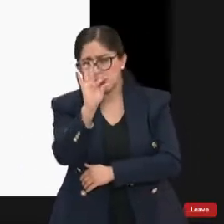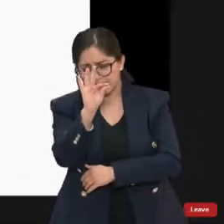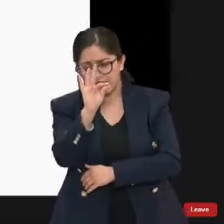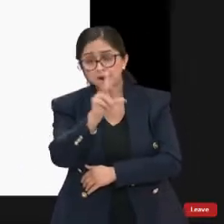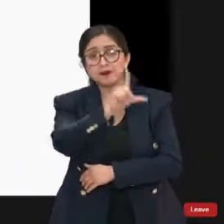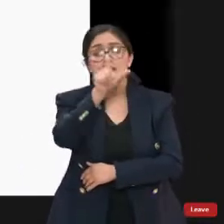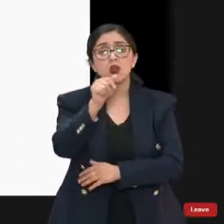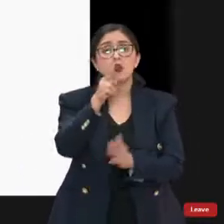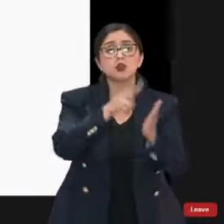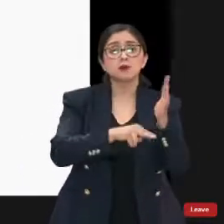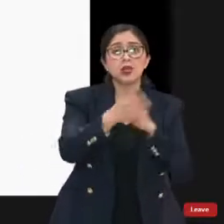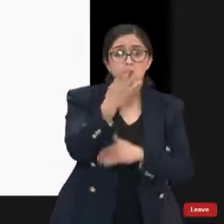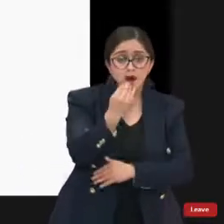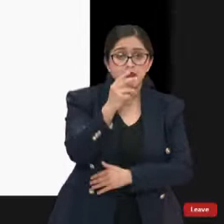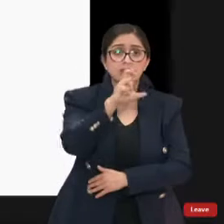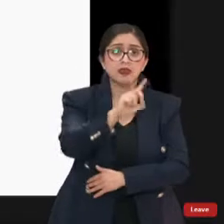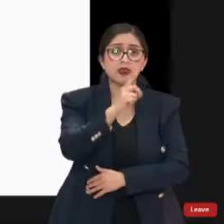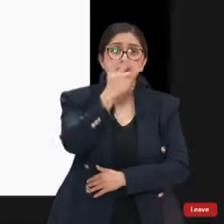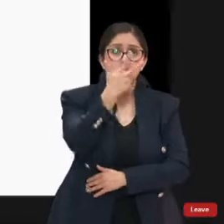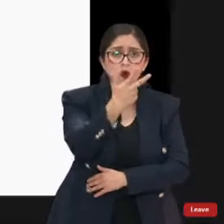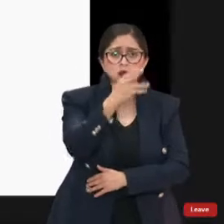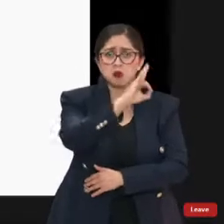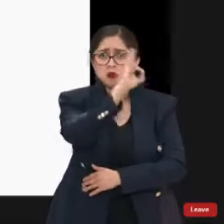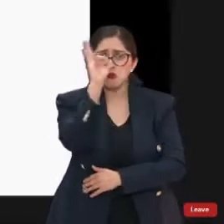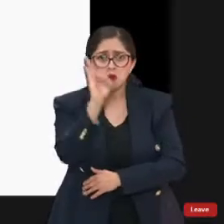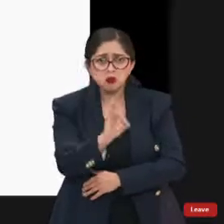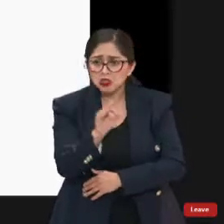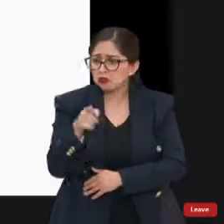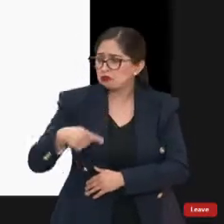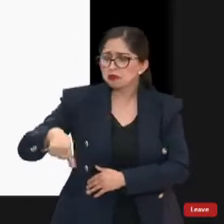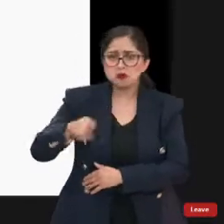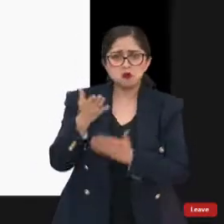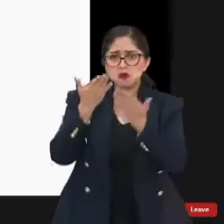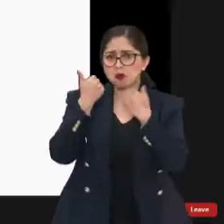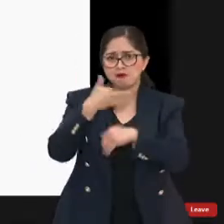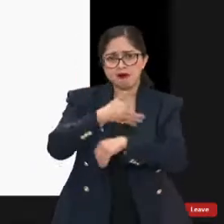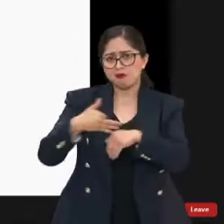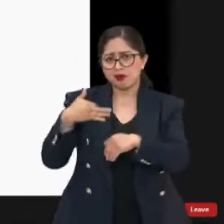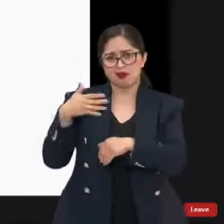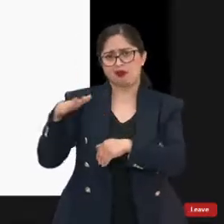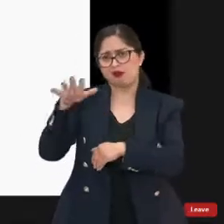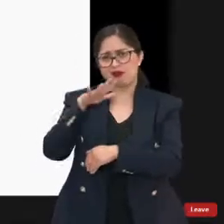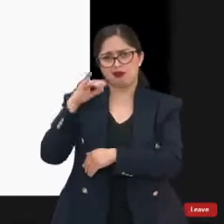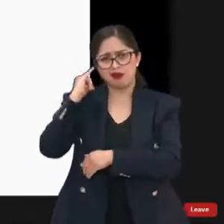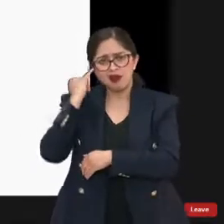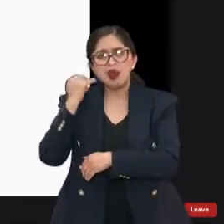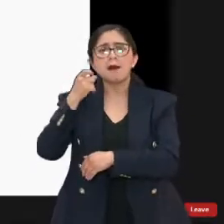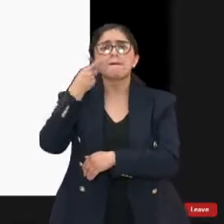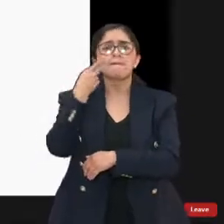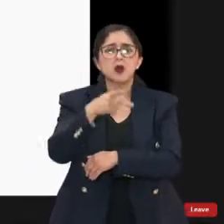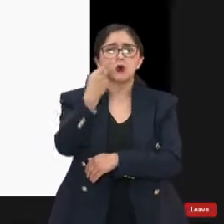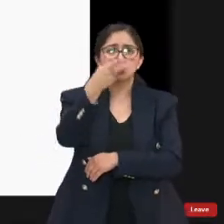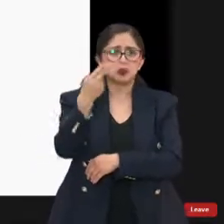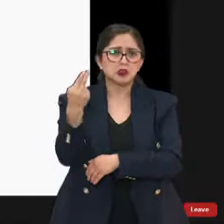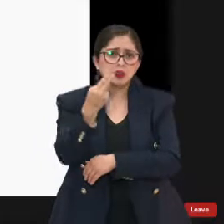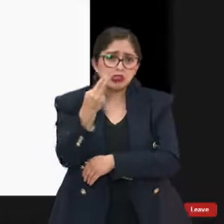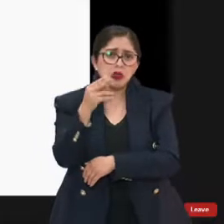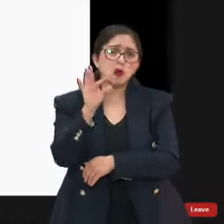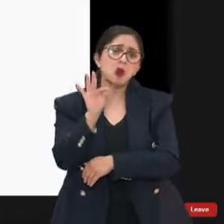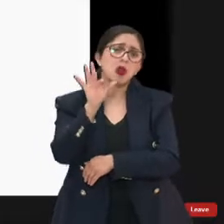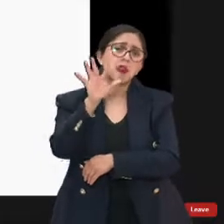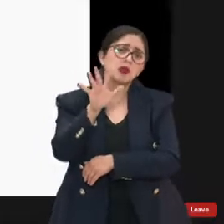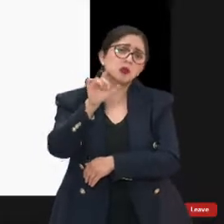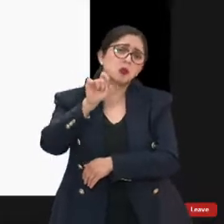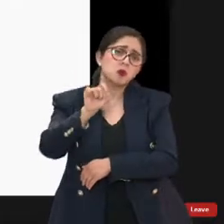were in 41.40. In 2009, 38% were not ethnically identified. The